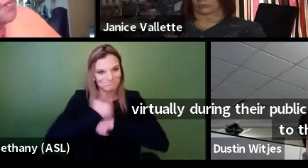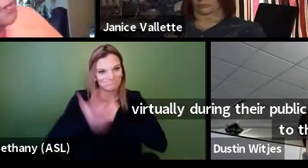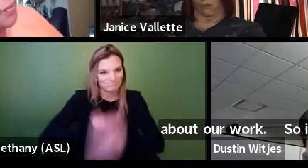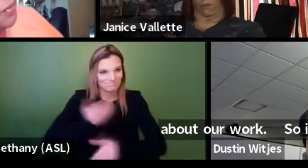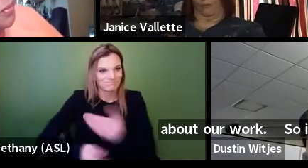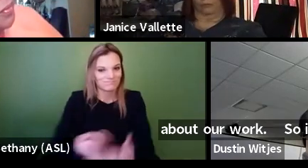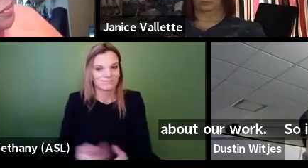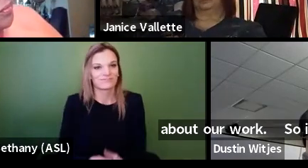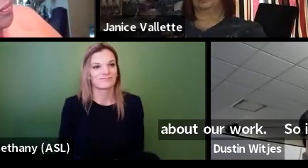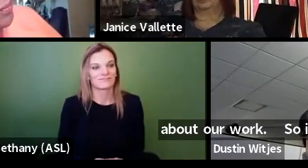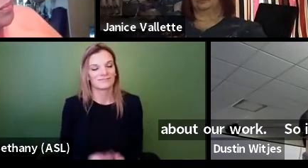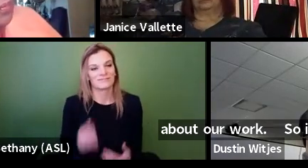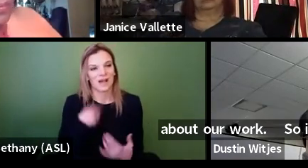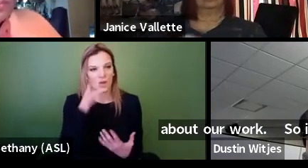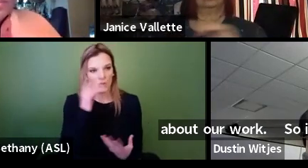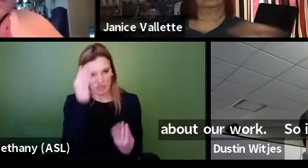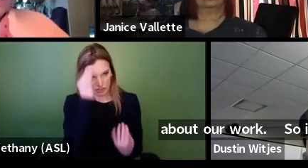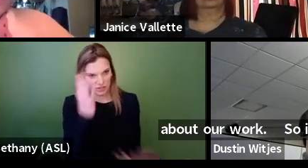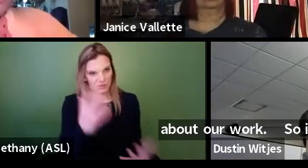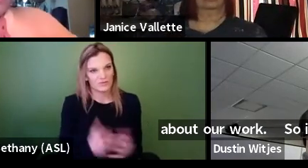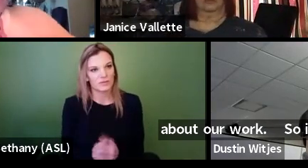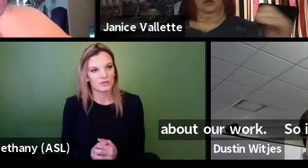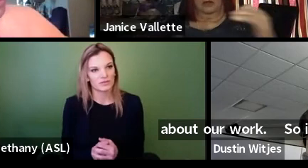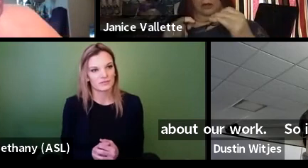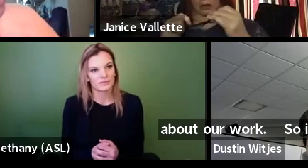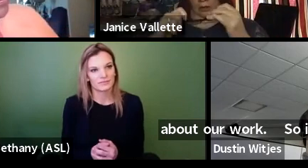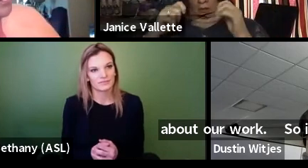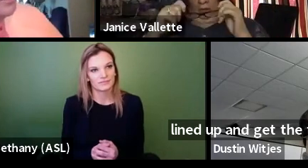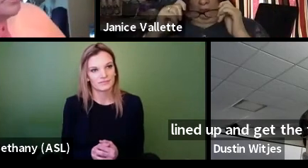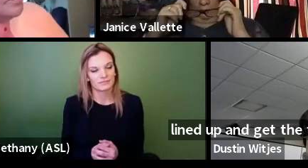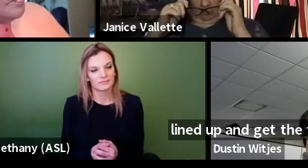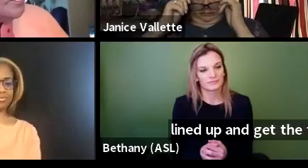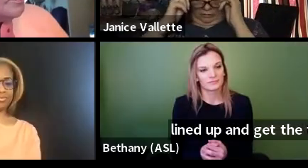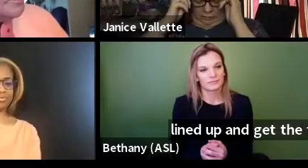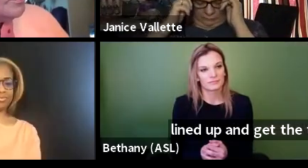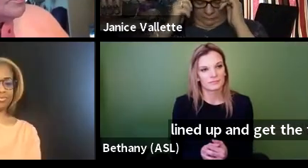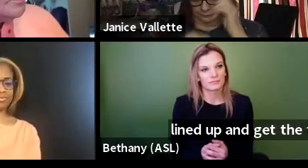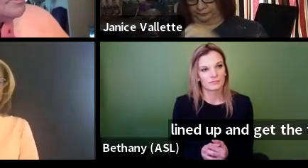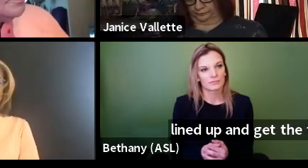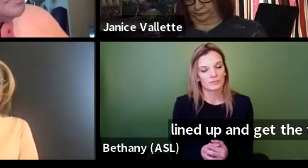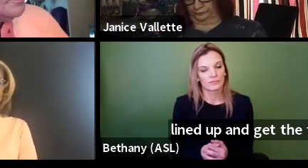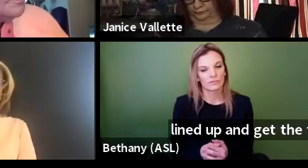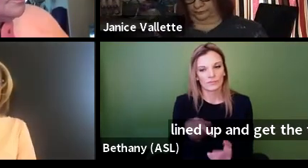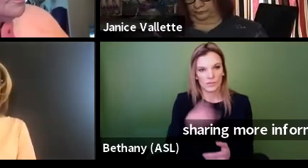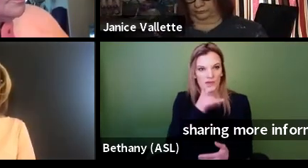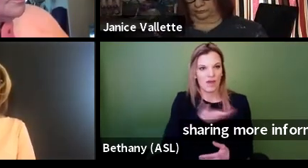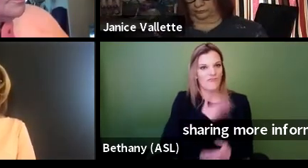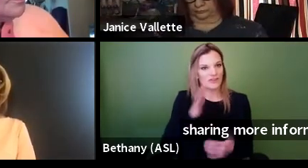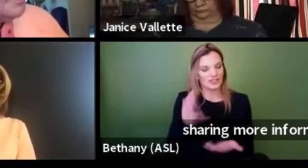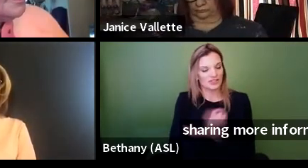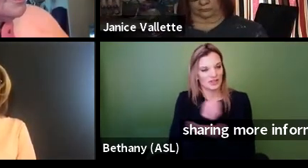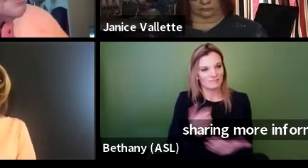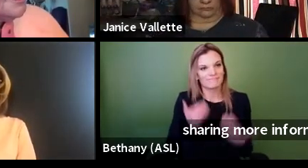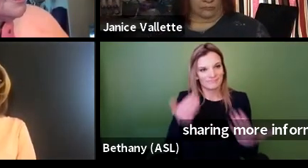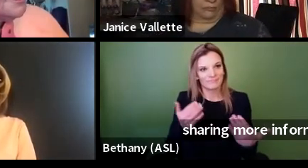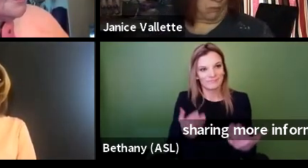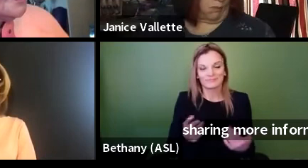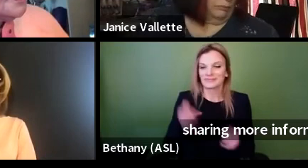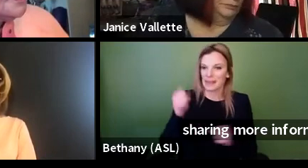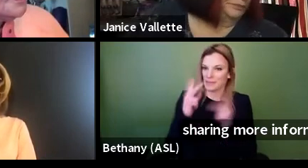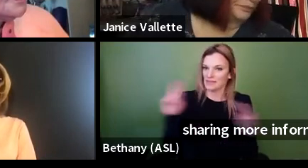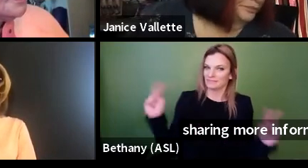in place, and I'll be sharing more information as we go along. But this will be our first opportunity to go out, show our